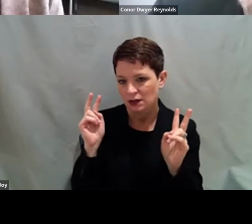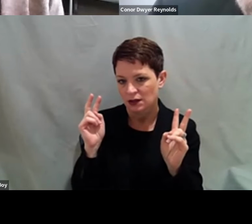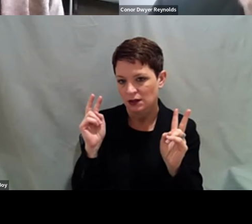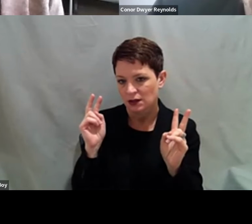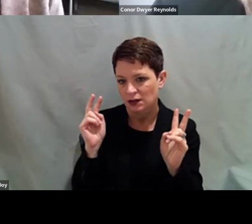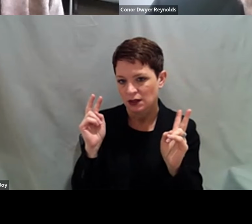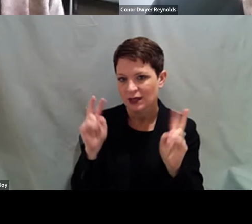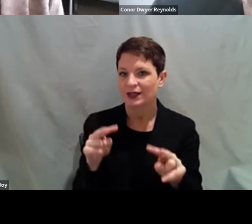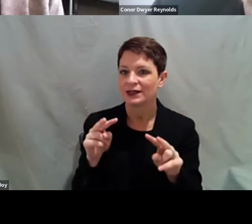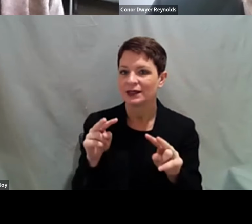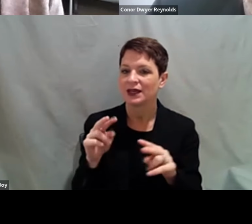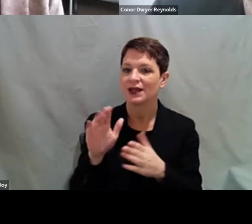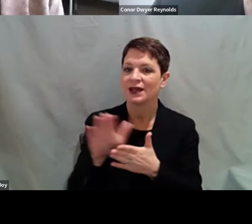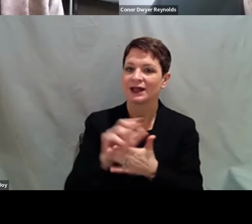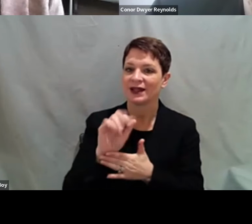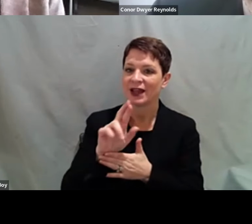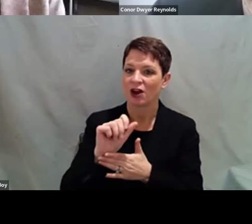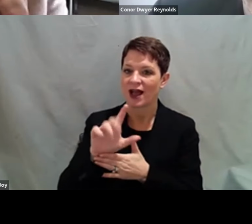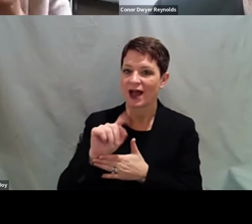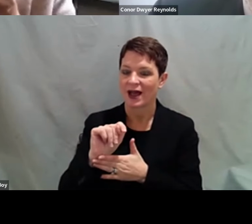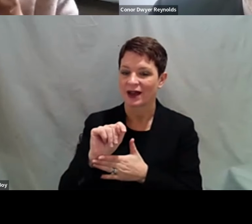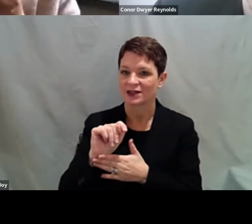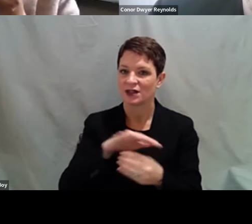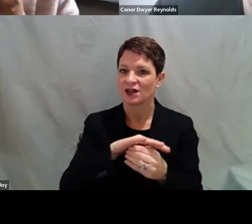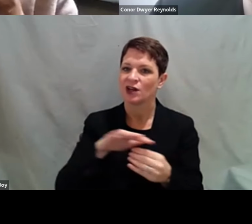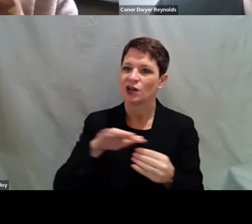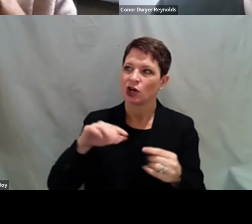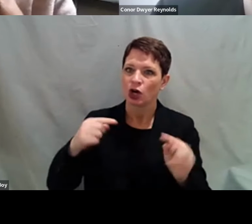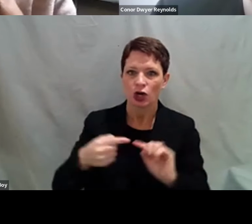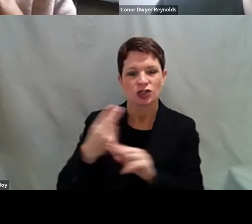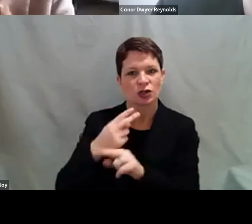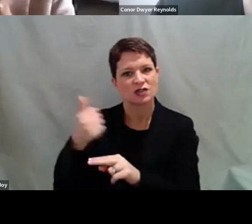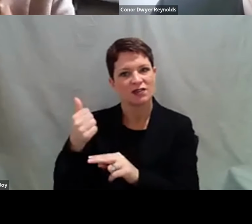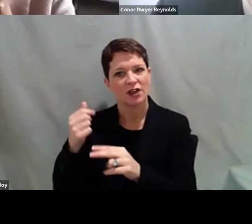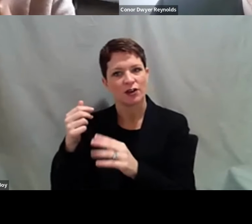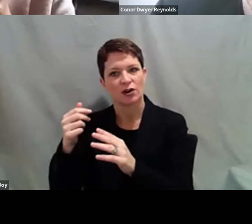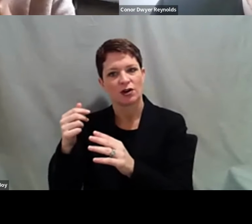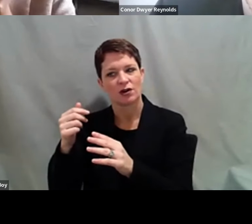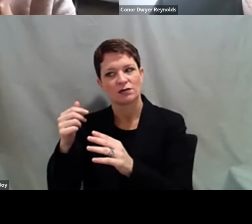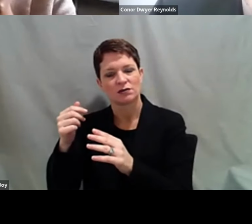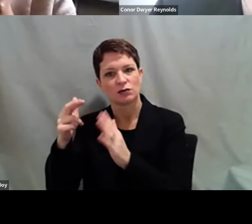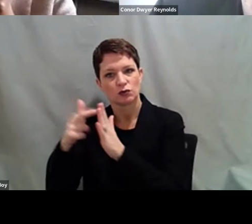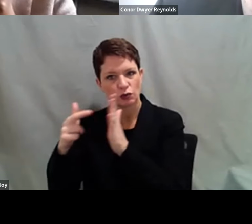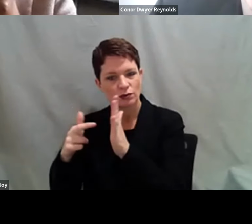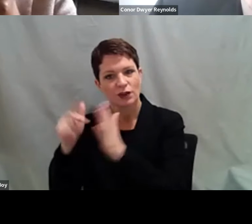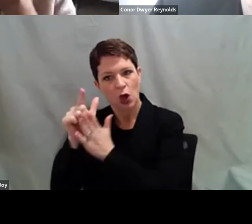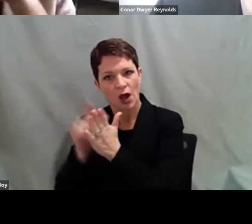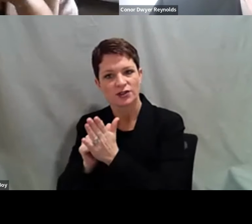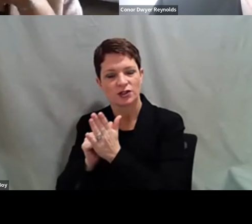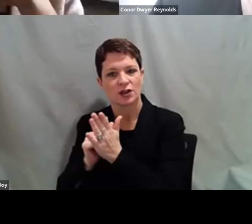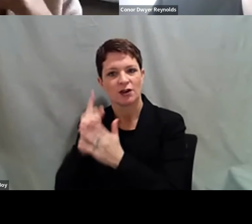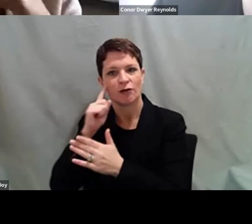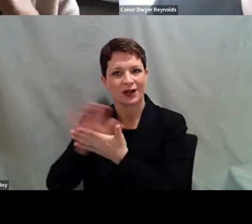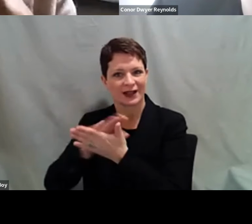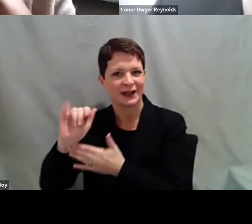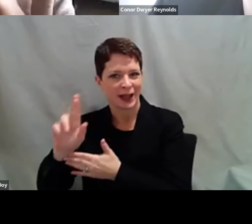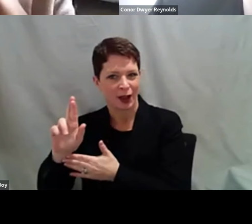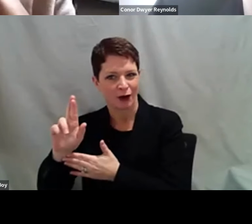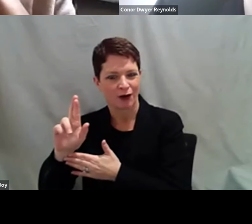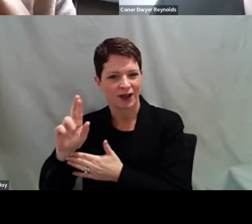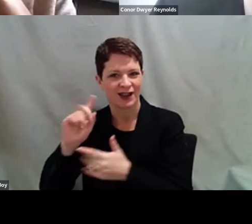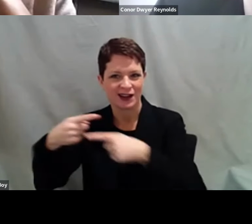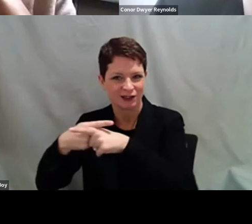the Clean Air Act as preempting the use of other federal statutes to regulate clean air. That being said, there's kind